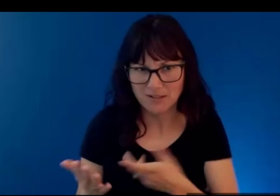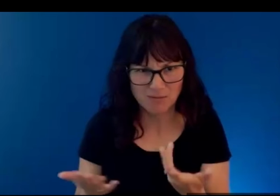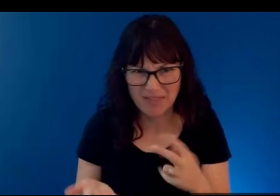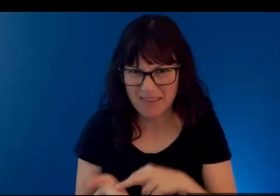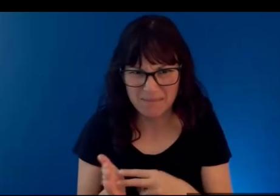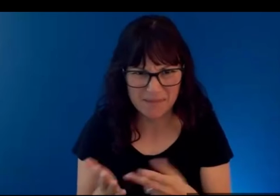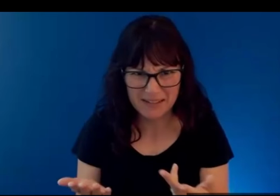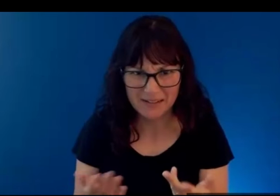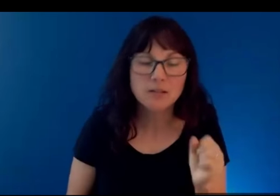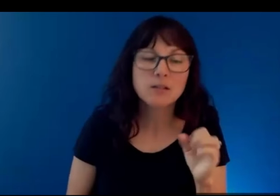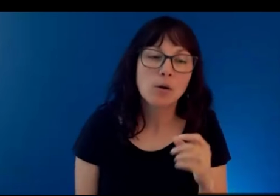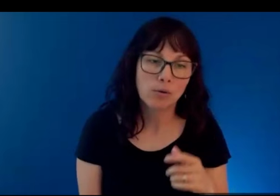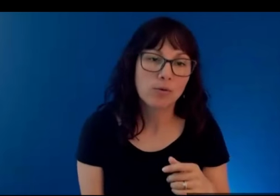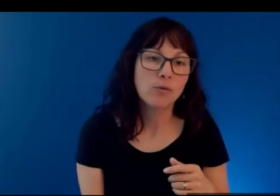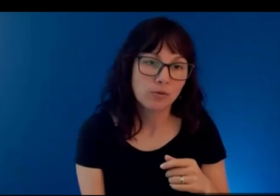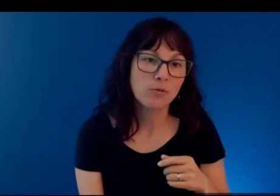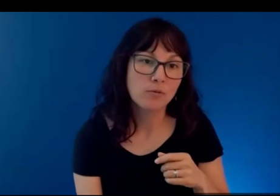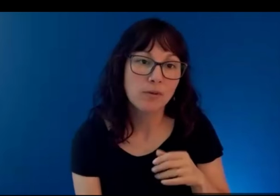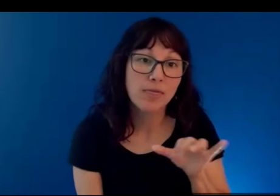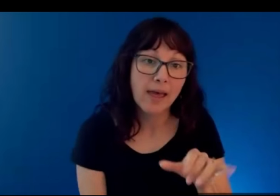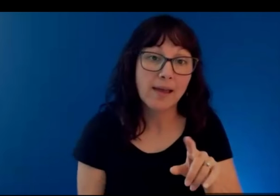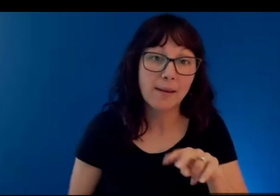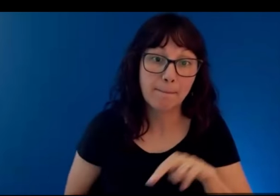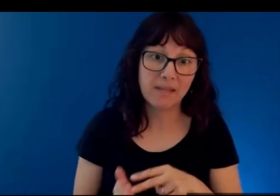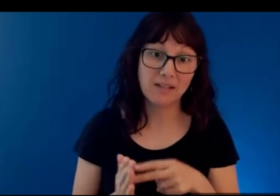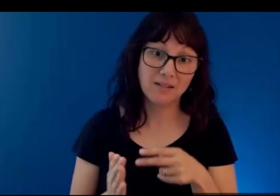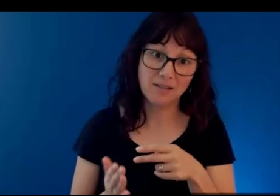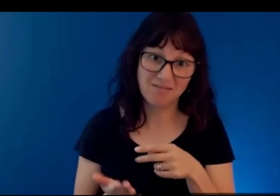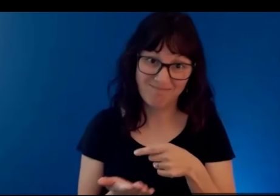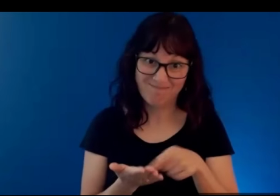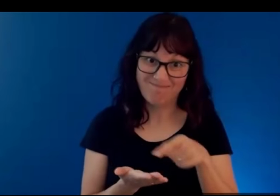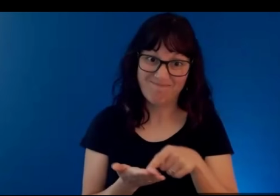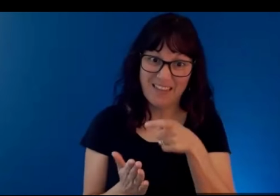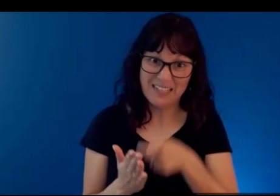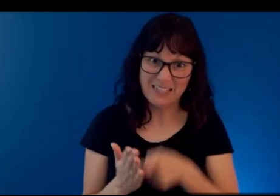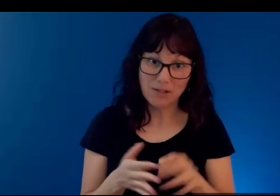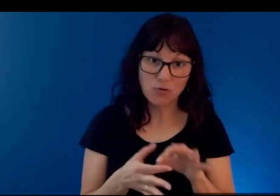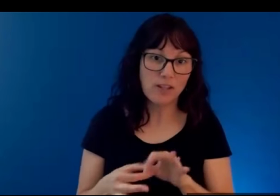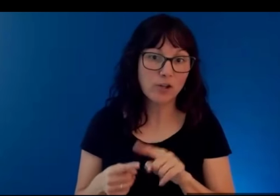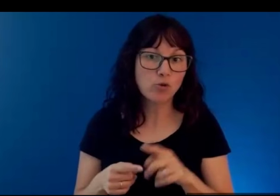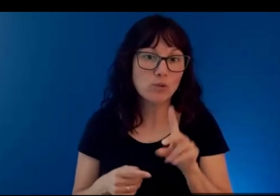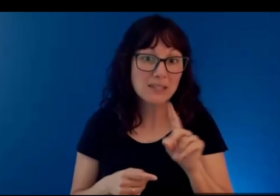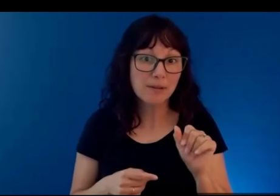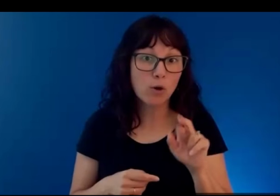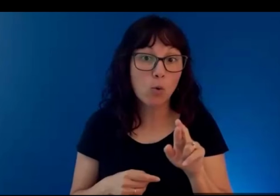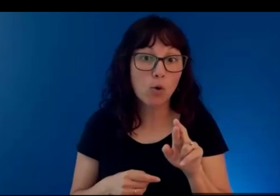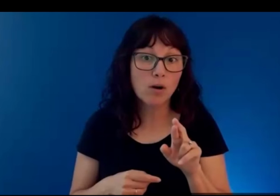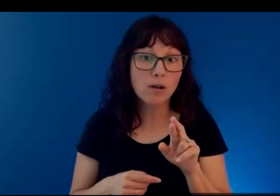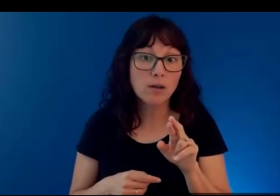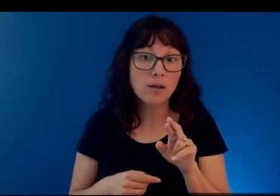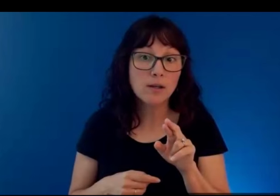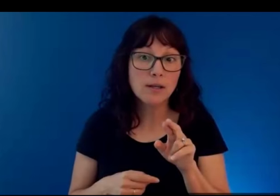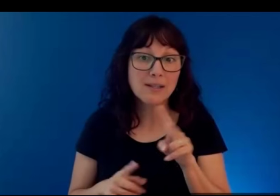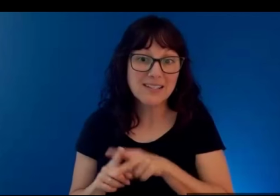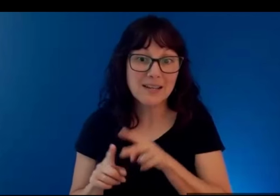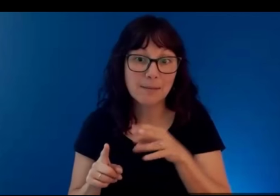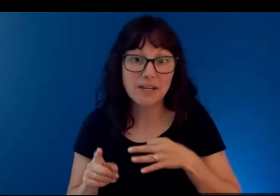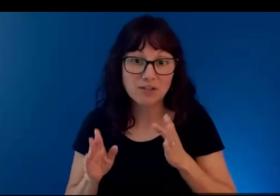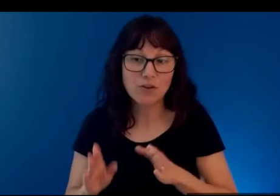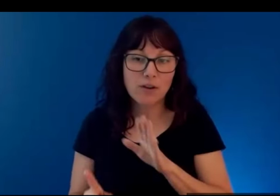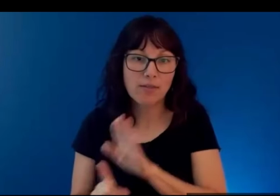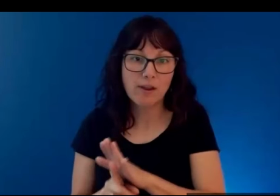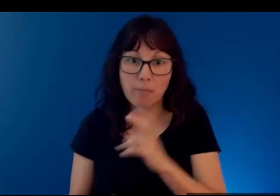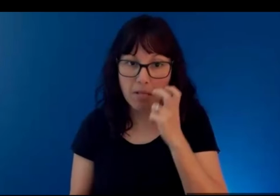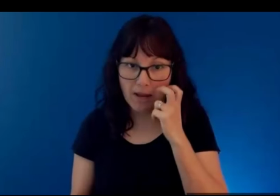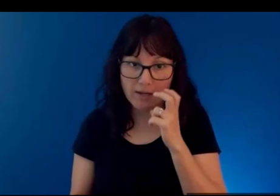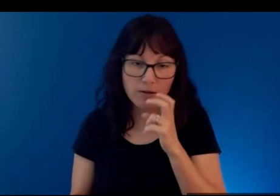that? So this is an expense related to the disability or blindness of the designated beneficiary.